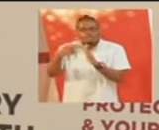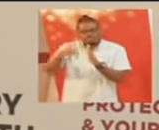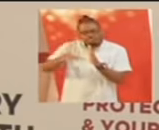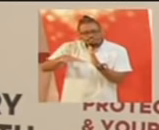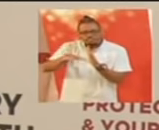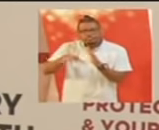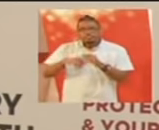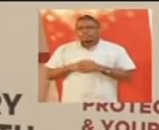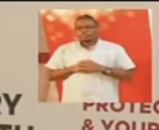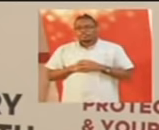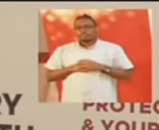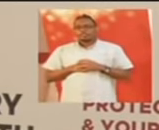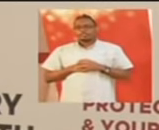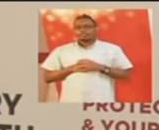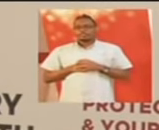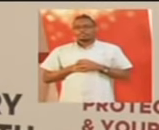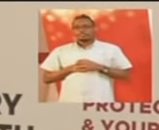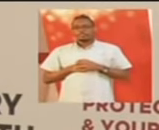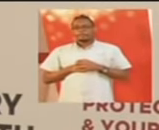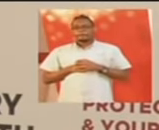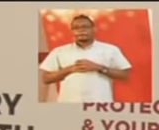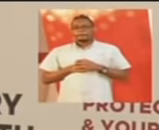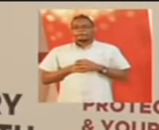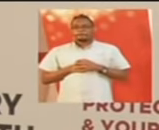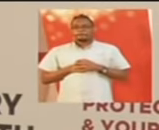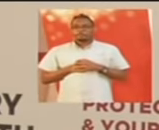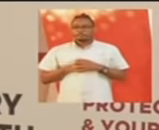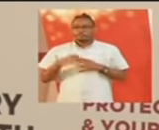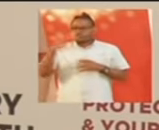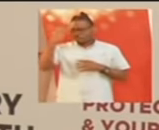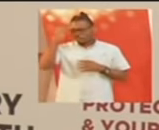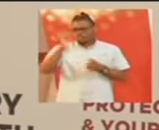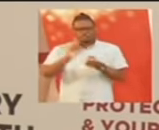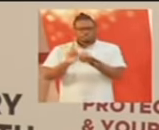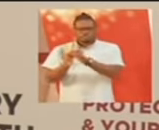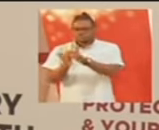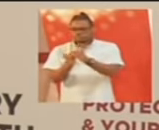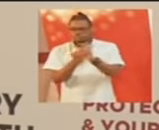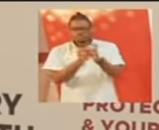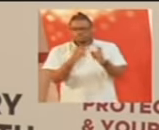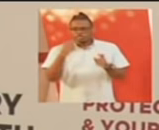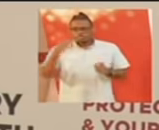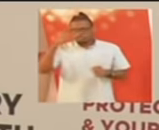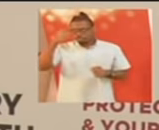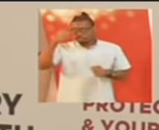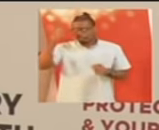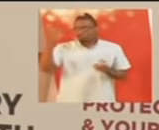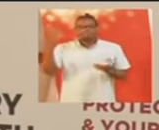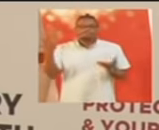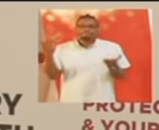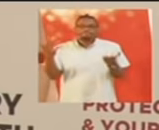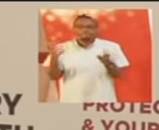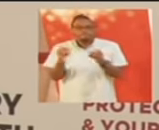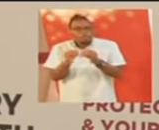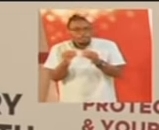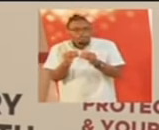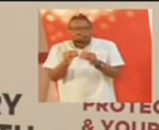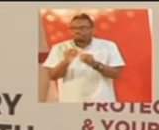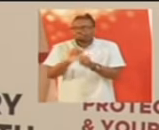system really have been occurring given the evolving nature of the COVID-19 pandemic. For example, there's been a level